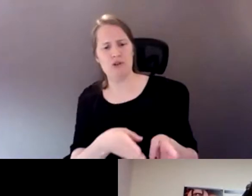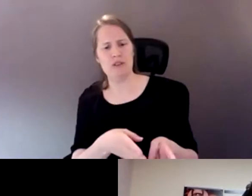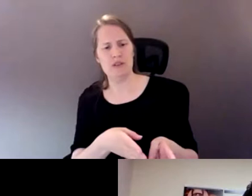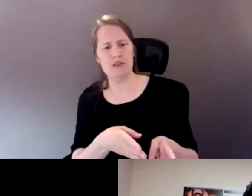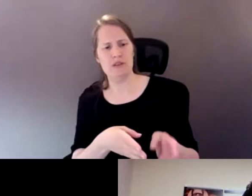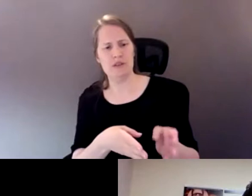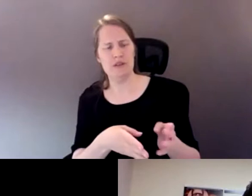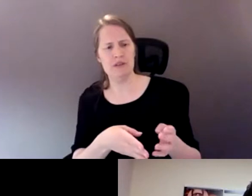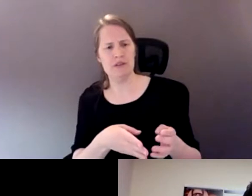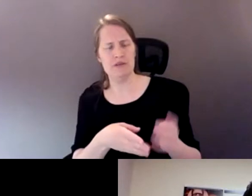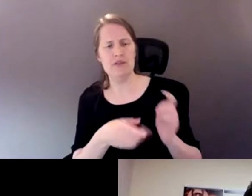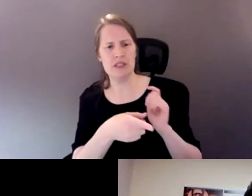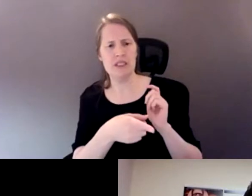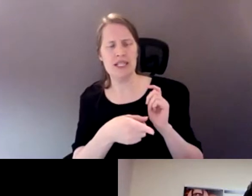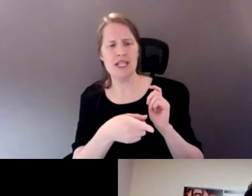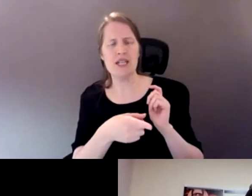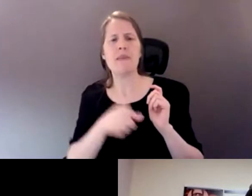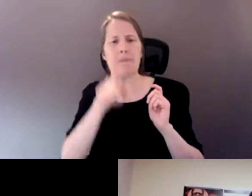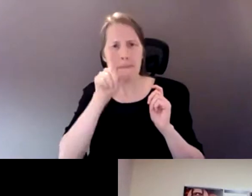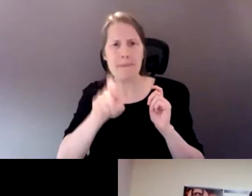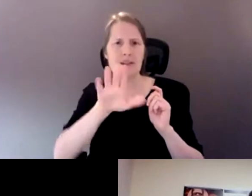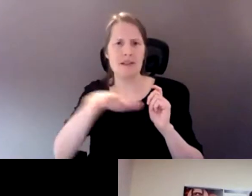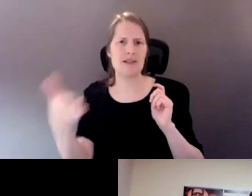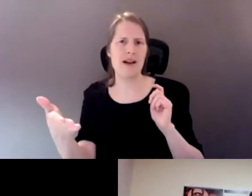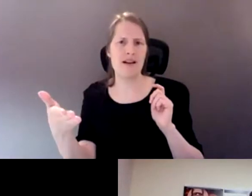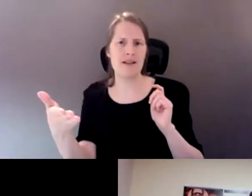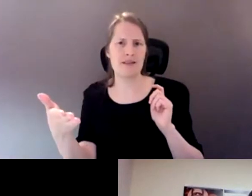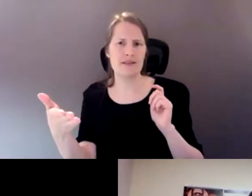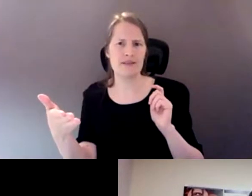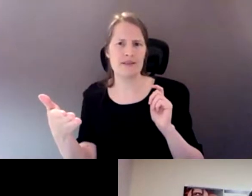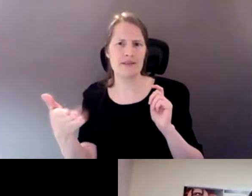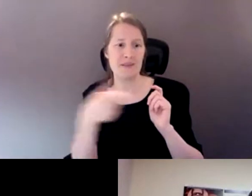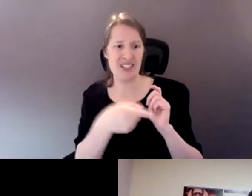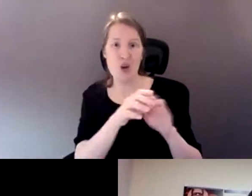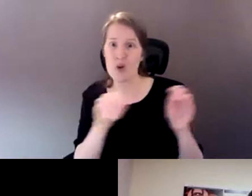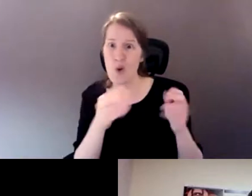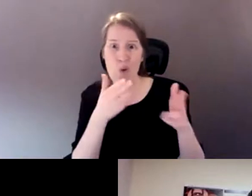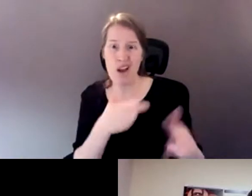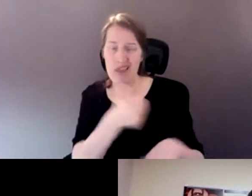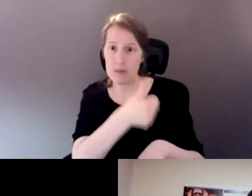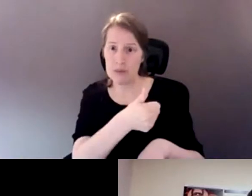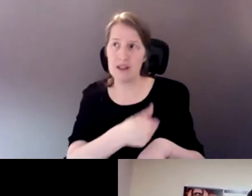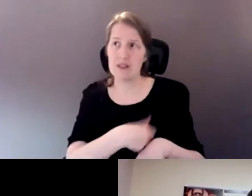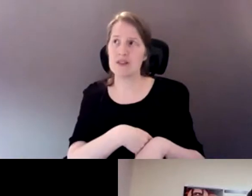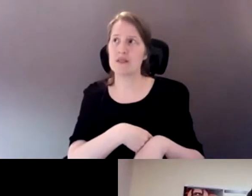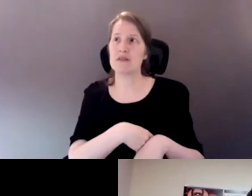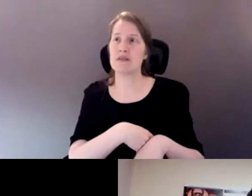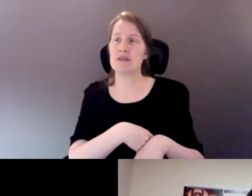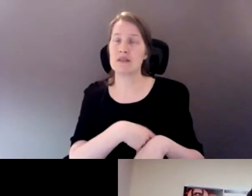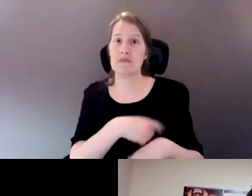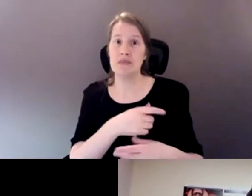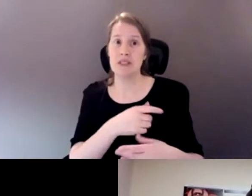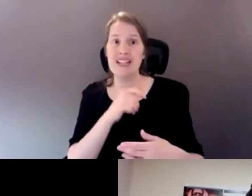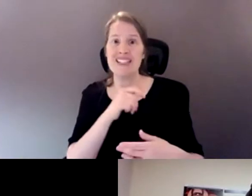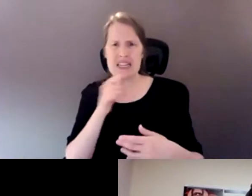your opponent needs to, especially if you're talking about people who are not armed, people who are not not shooting at